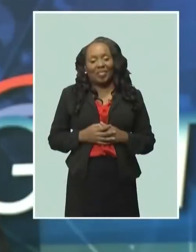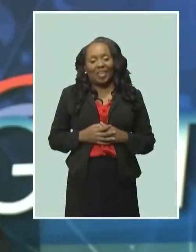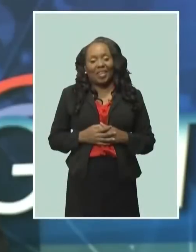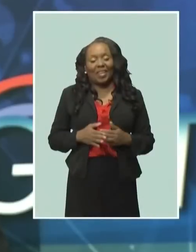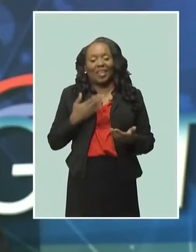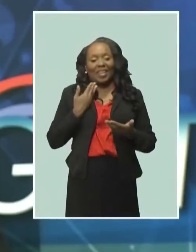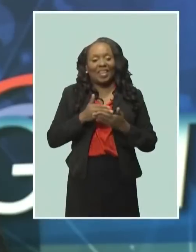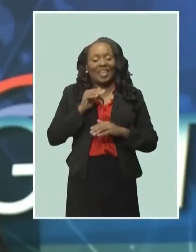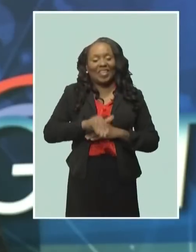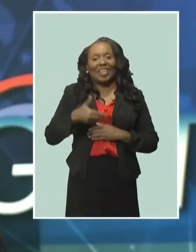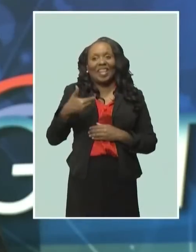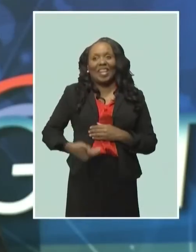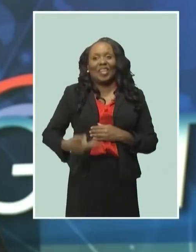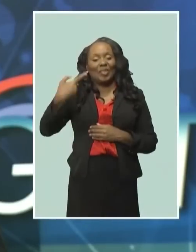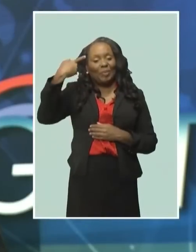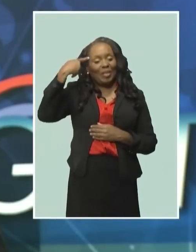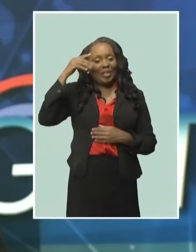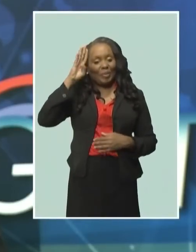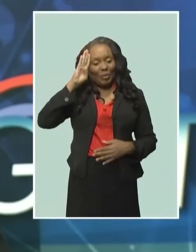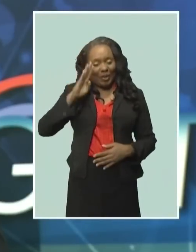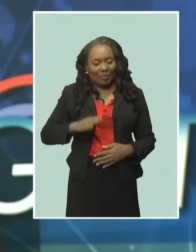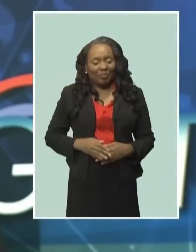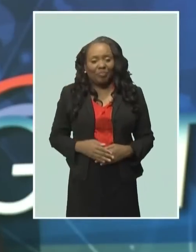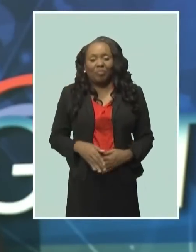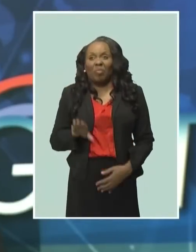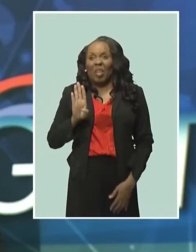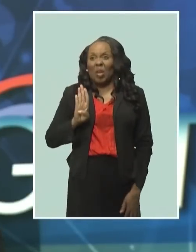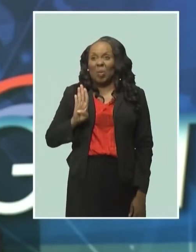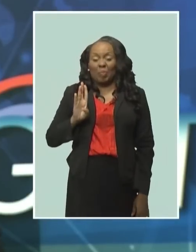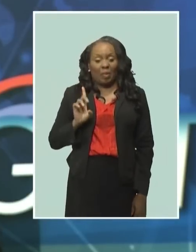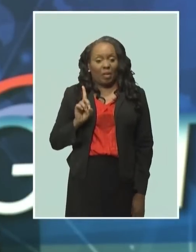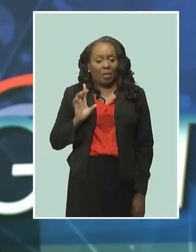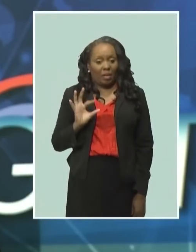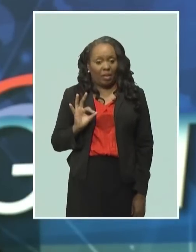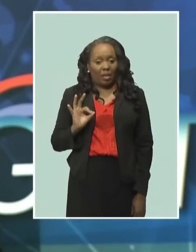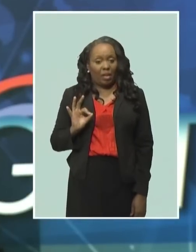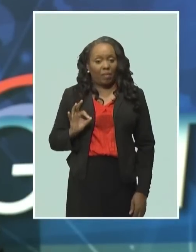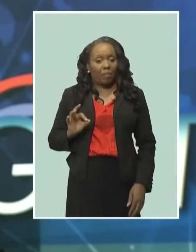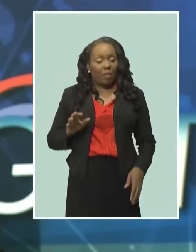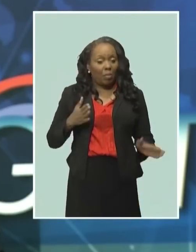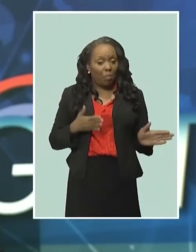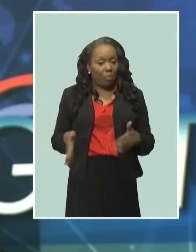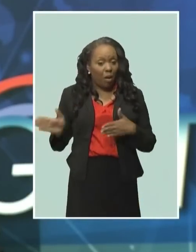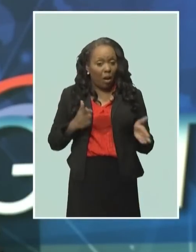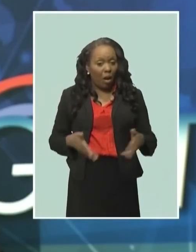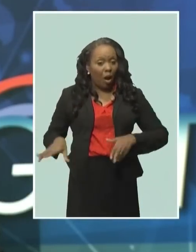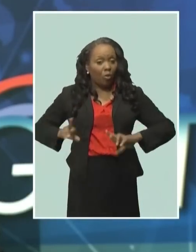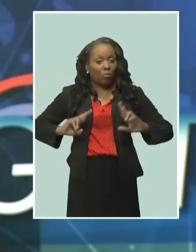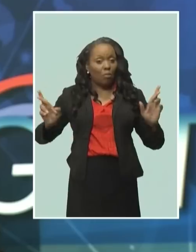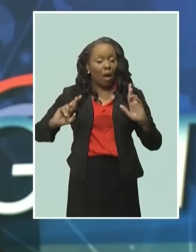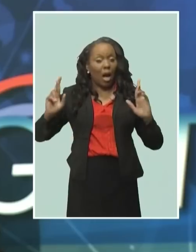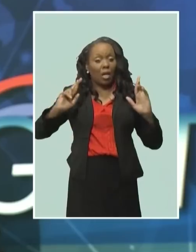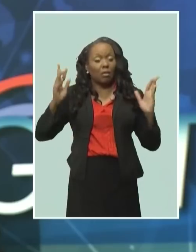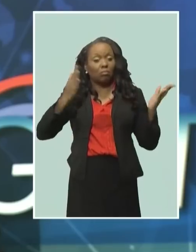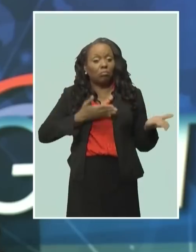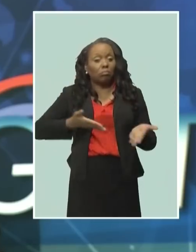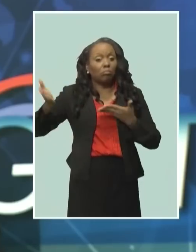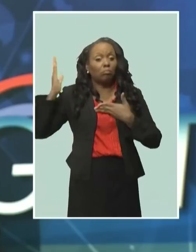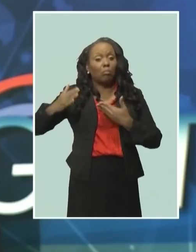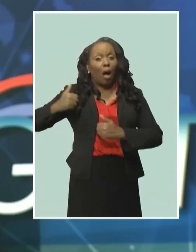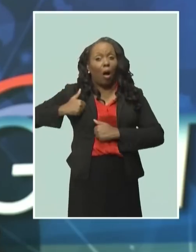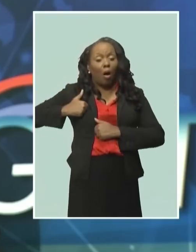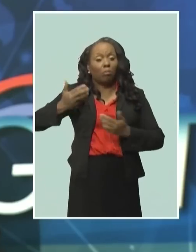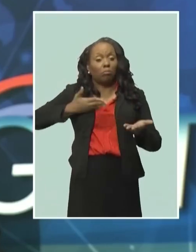Good evening, I'm Pearson Bowen. The Barbados Defense Force is preparing to send troops to Haiti as part of a